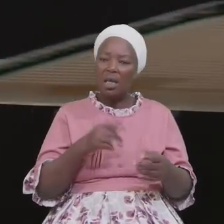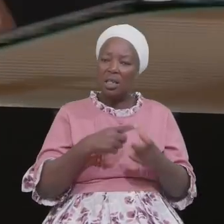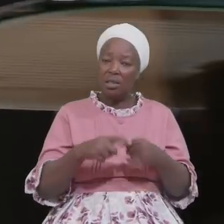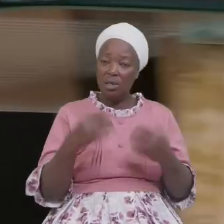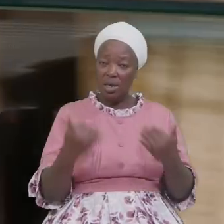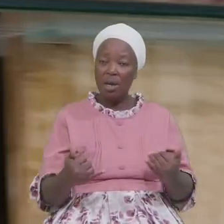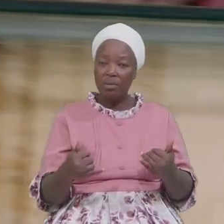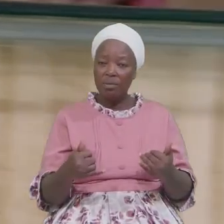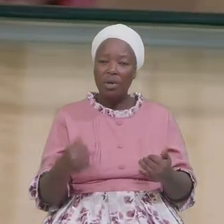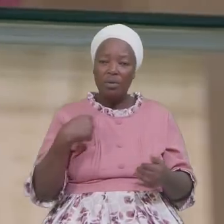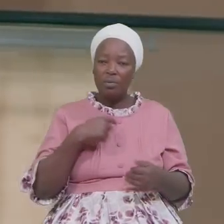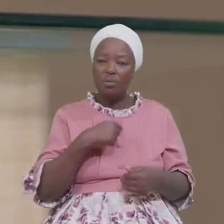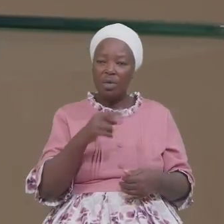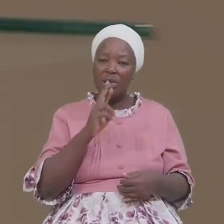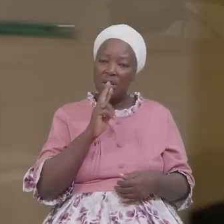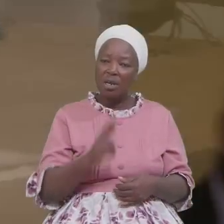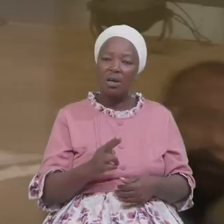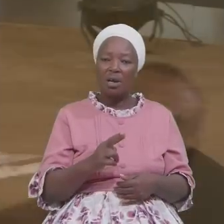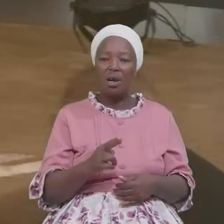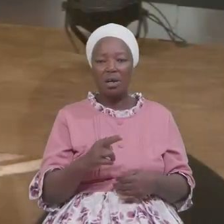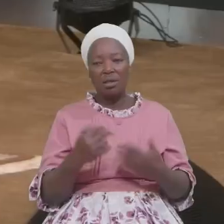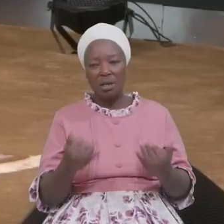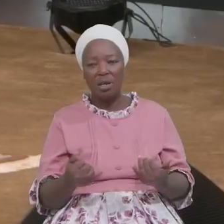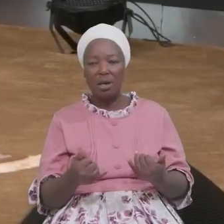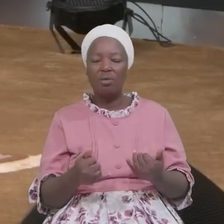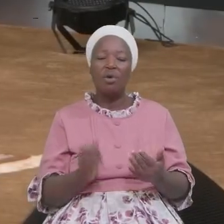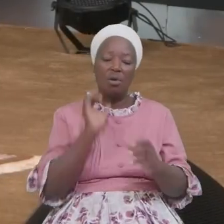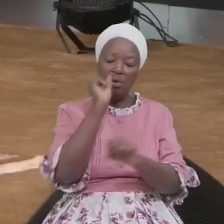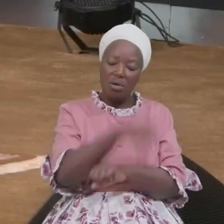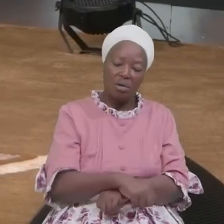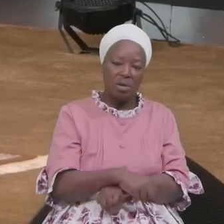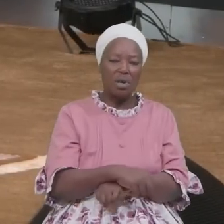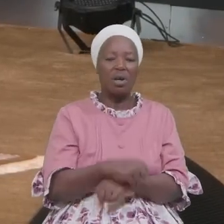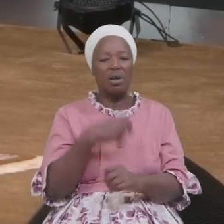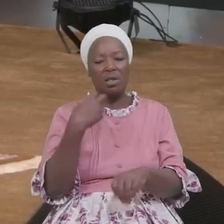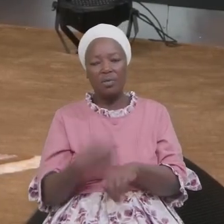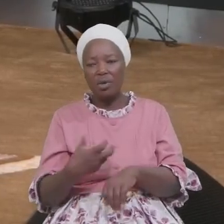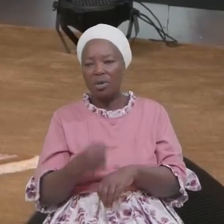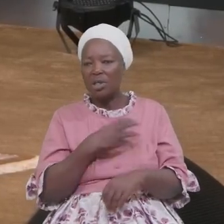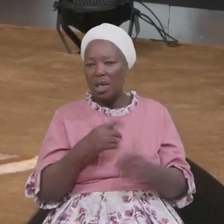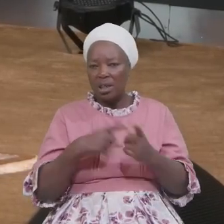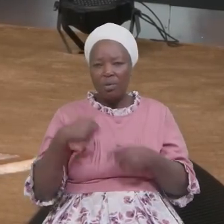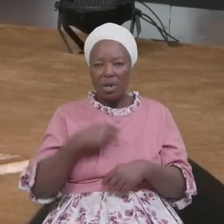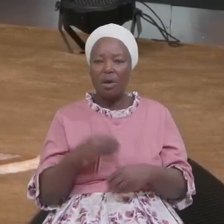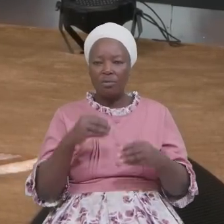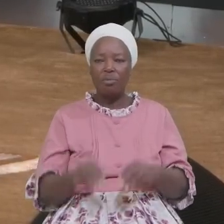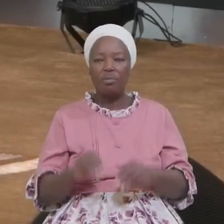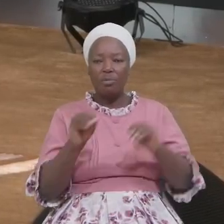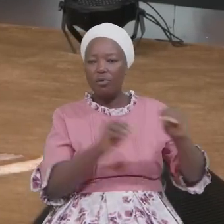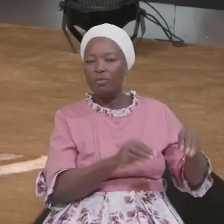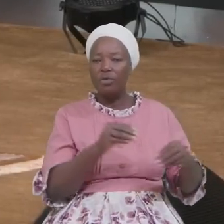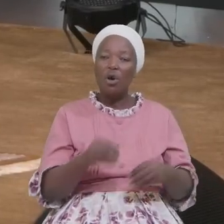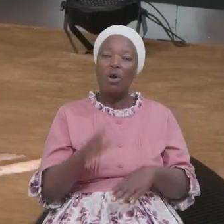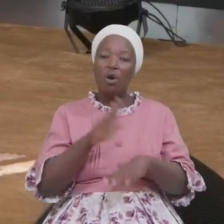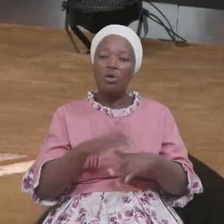have, you know, jumped hurdles, overcome difficulties, and we have moved on to this